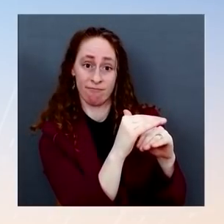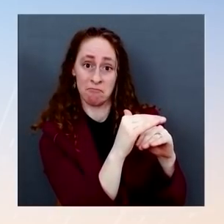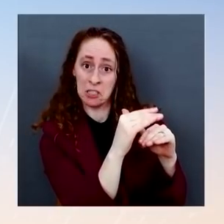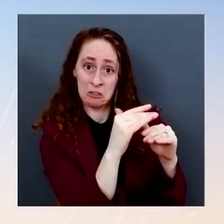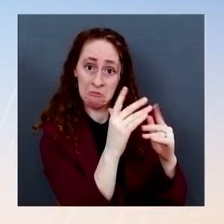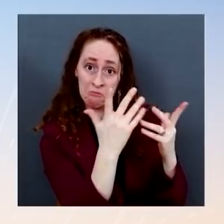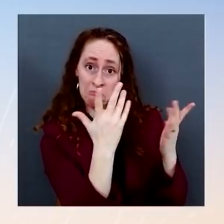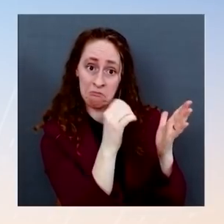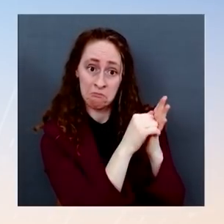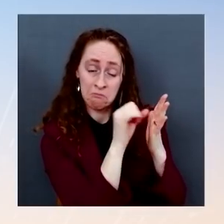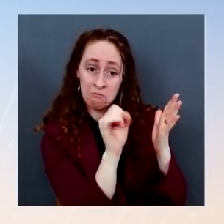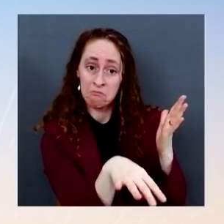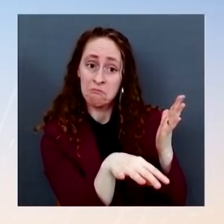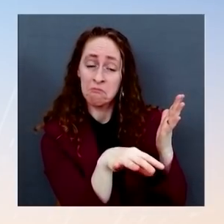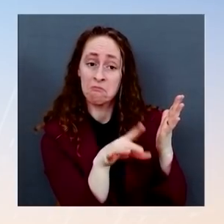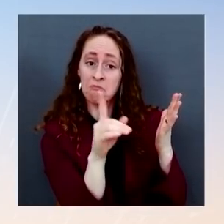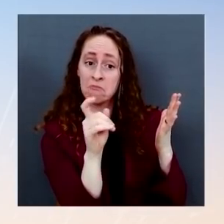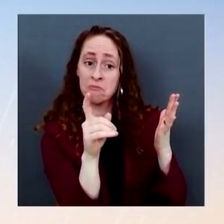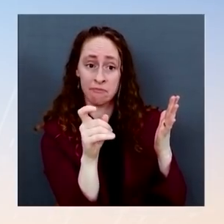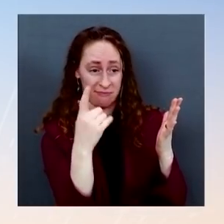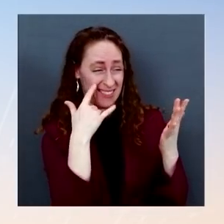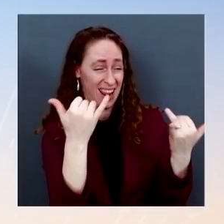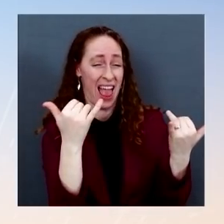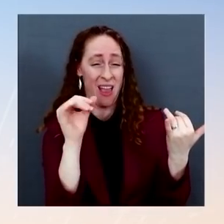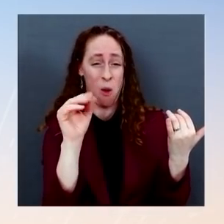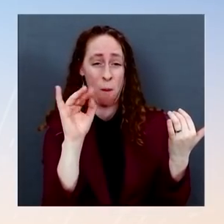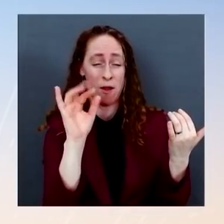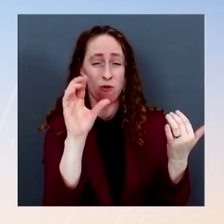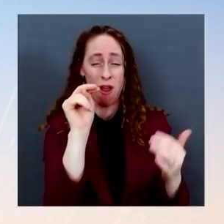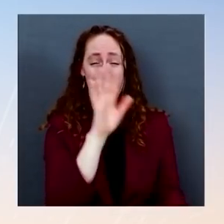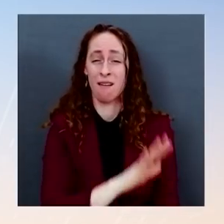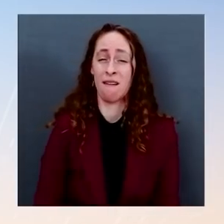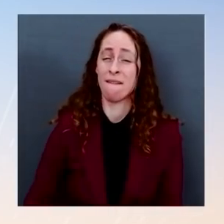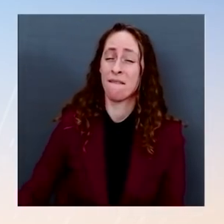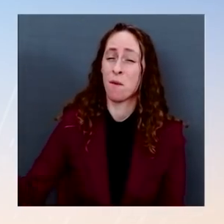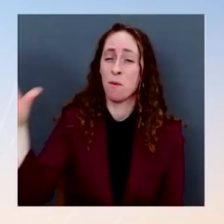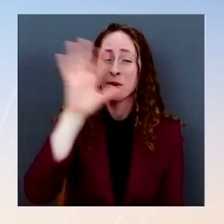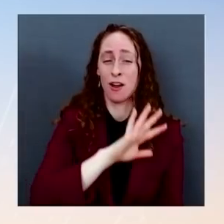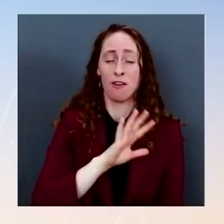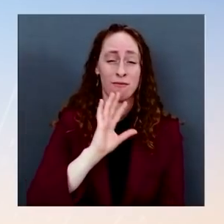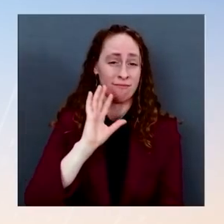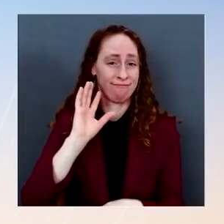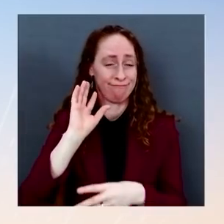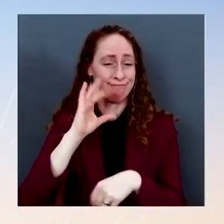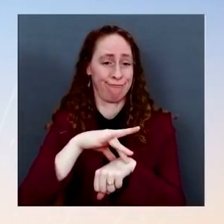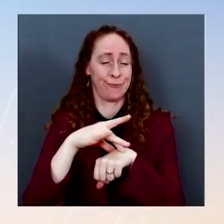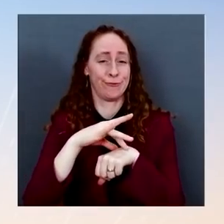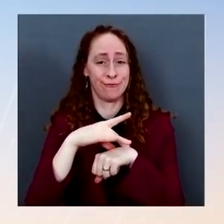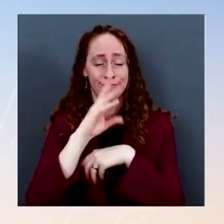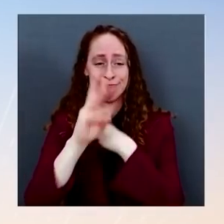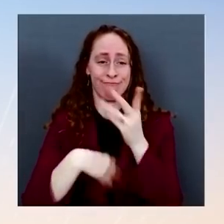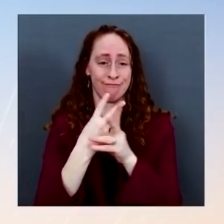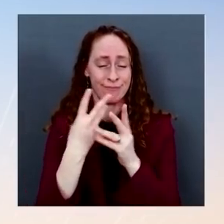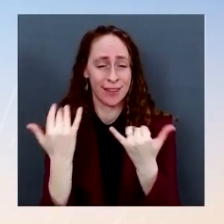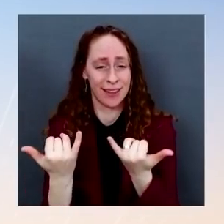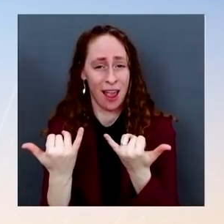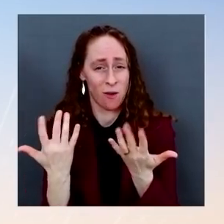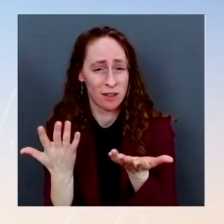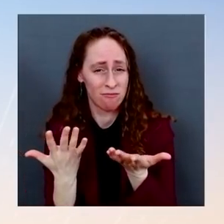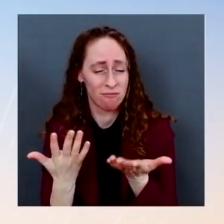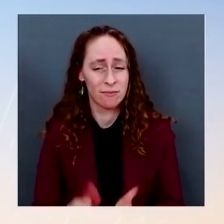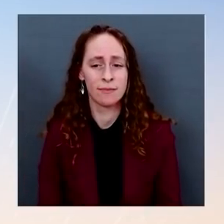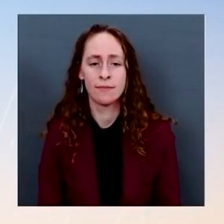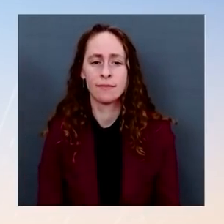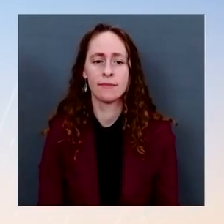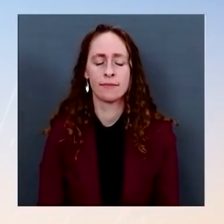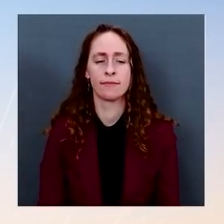our objective is to not. This is not a permanent ban at all. It is temporary, and we are continuing to assess day to day the decision to